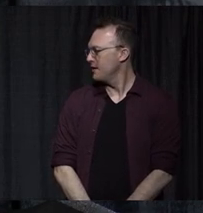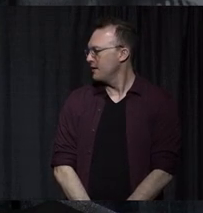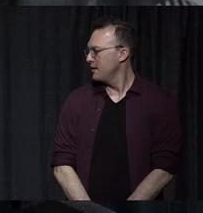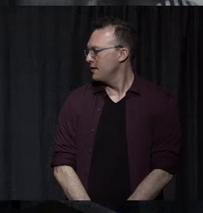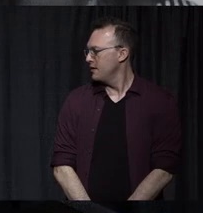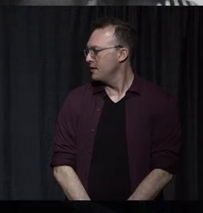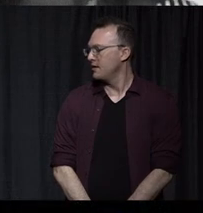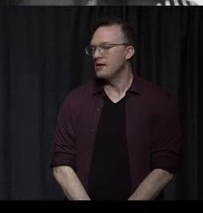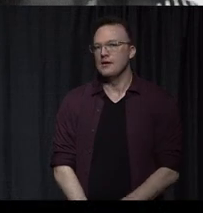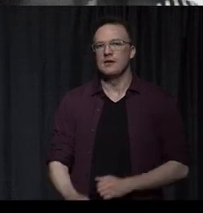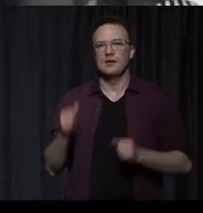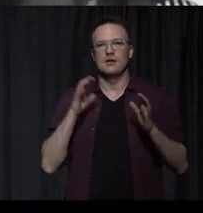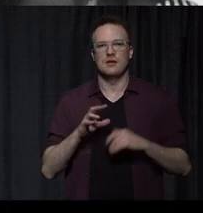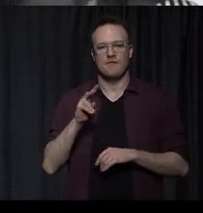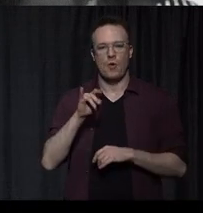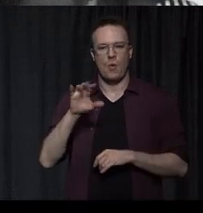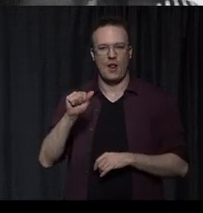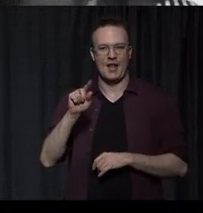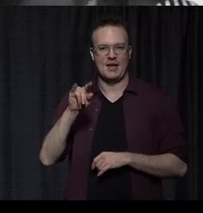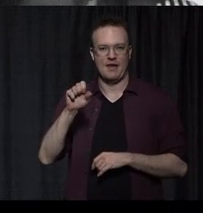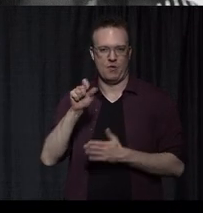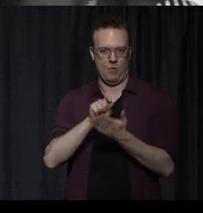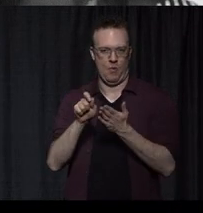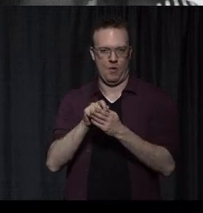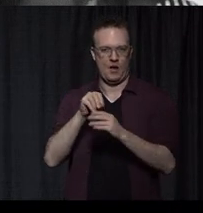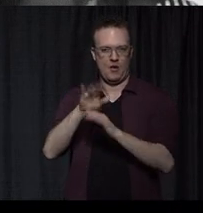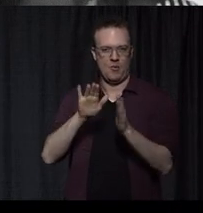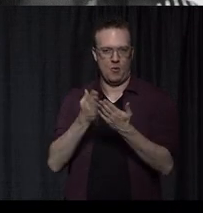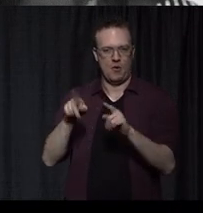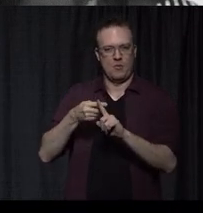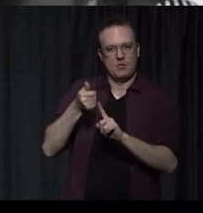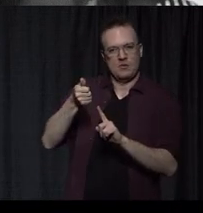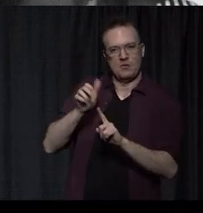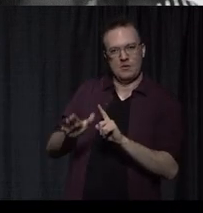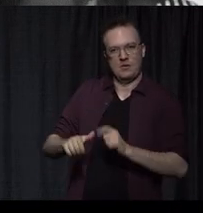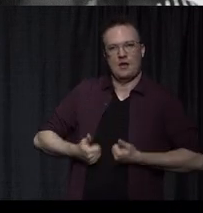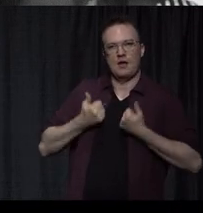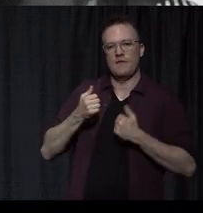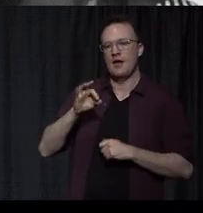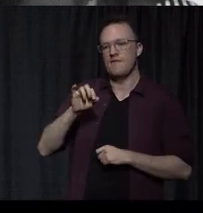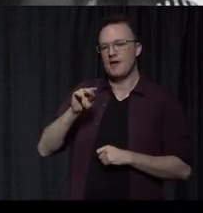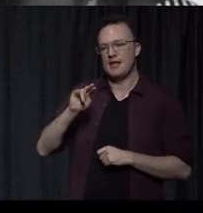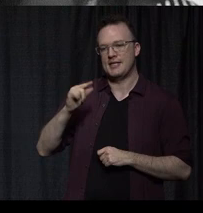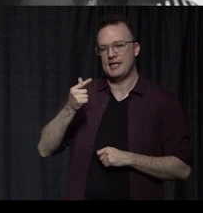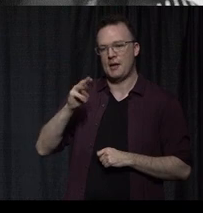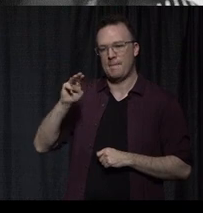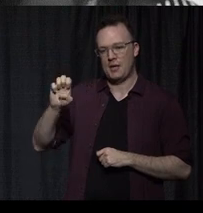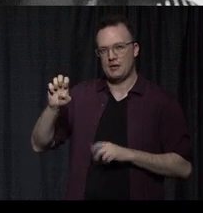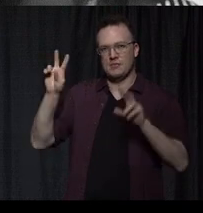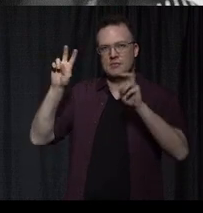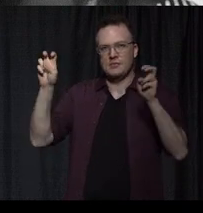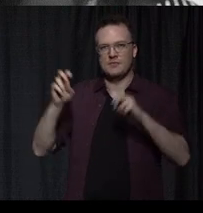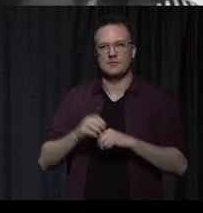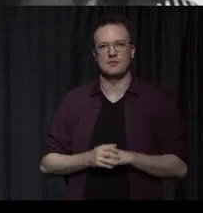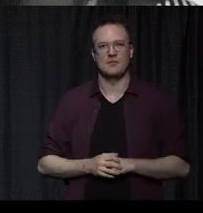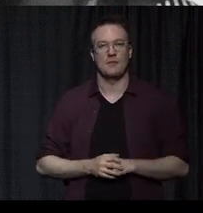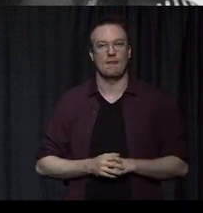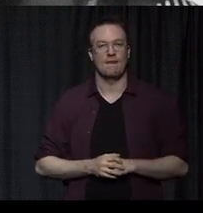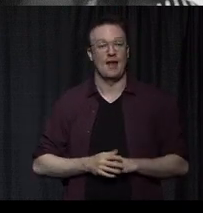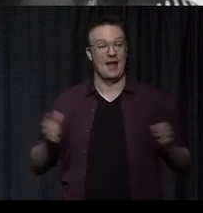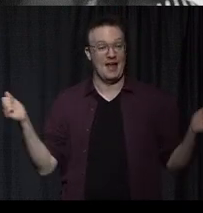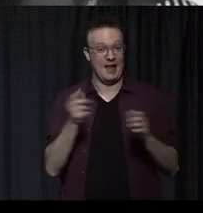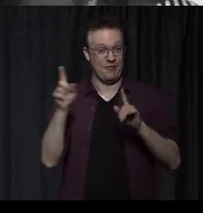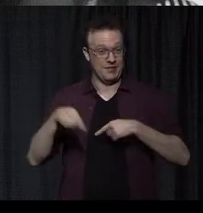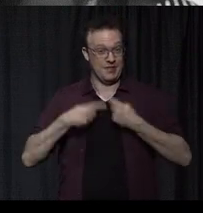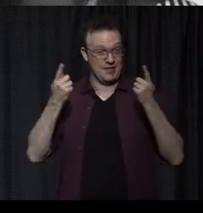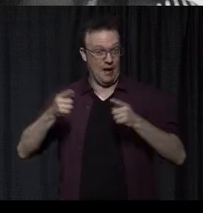As actress Viola Davis wrote in her memoir, Finding Me, she says, I own everything that